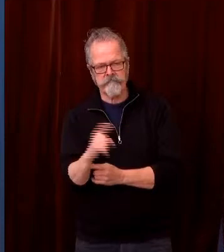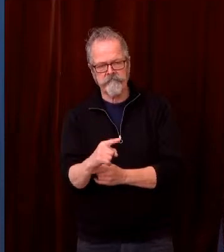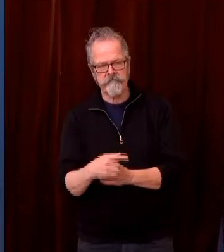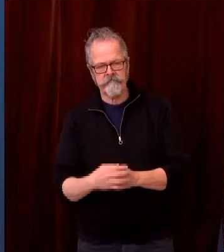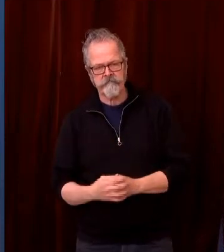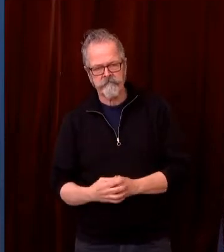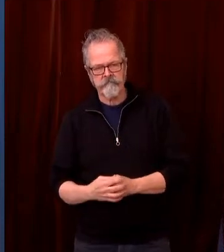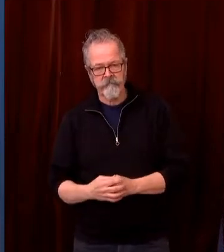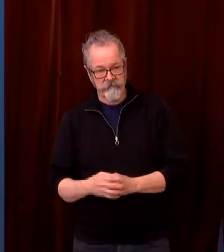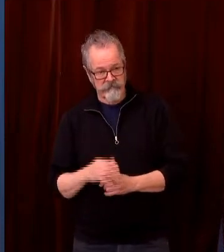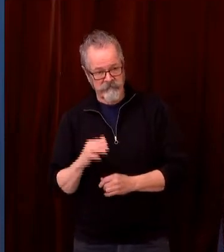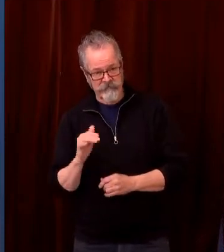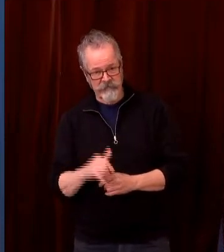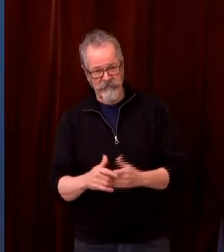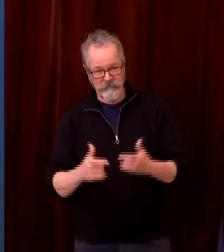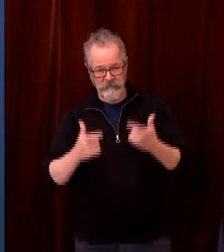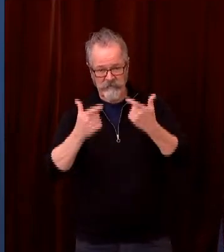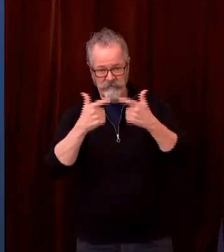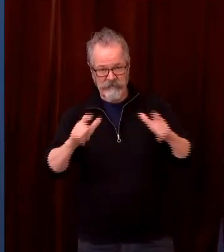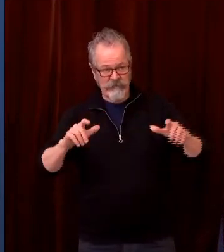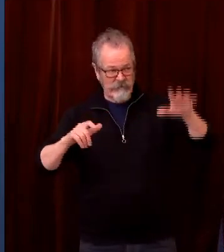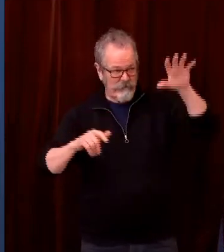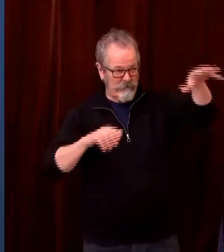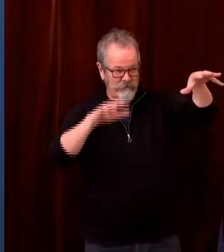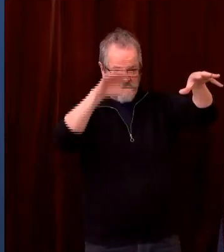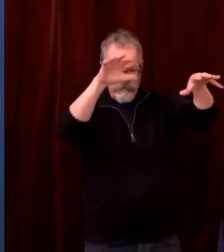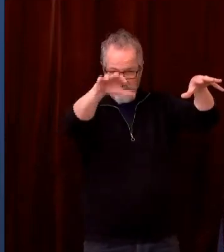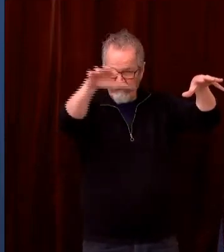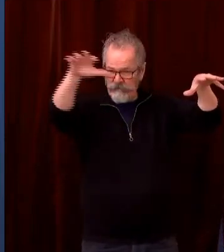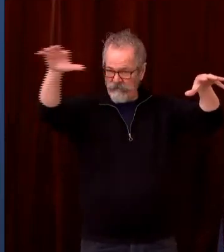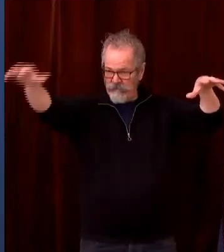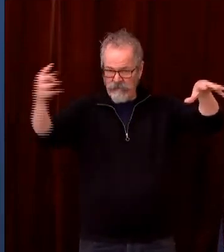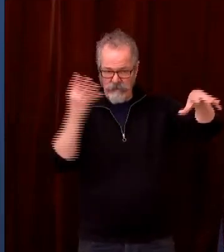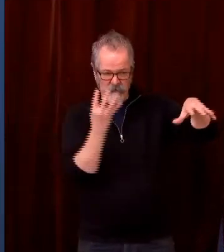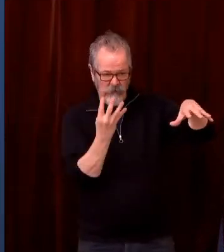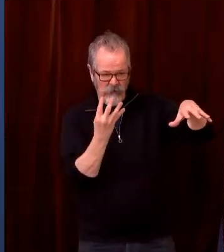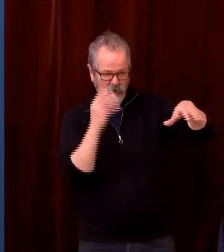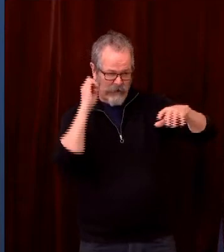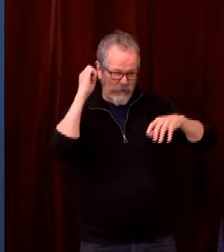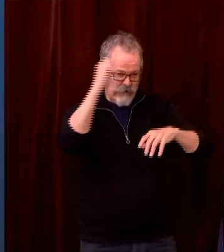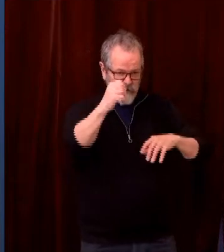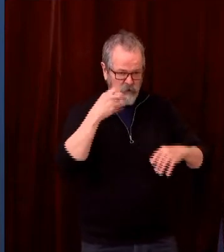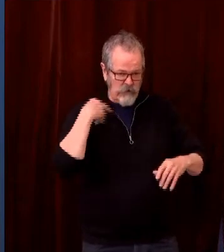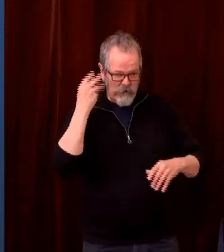another 800 plus providers. We learned today the state has determined that